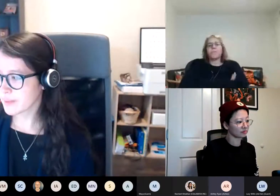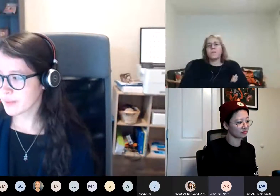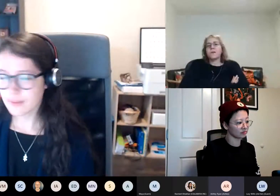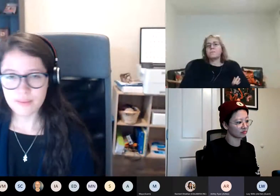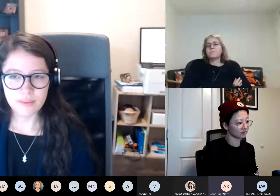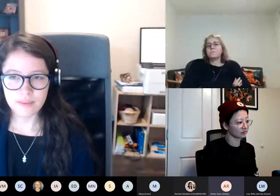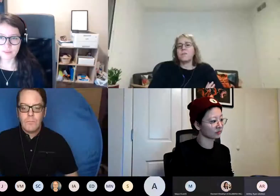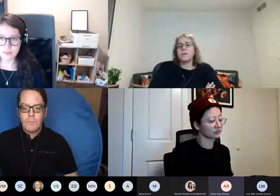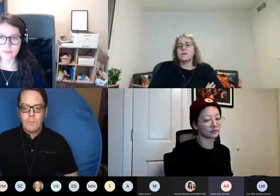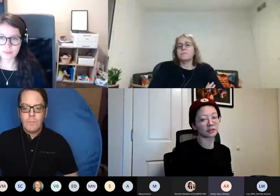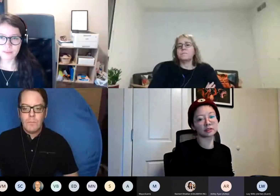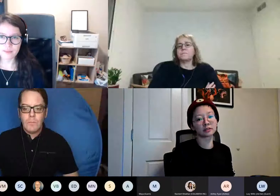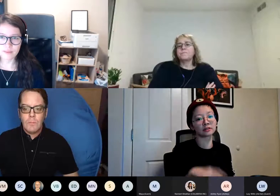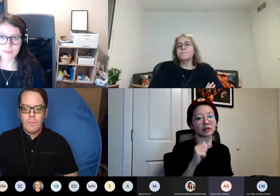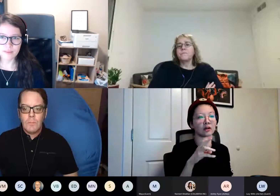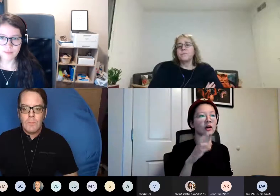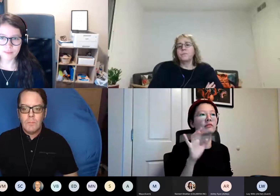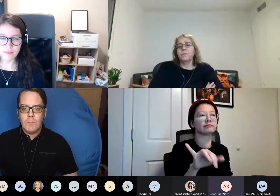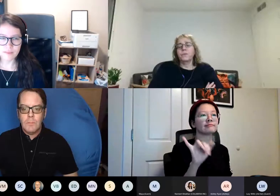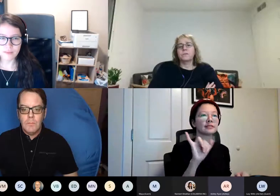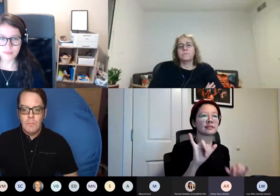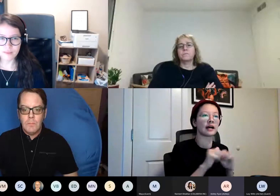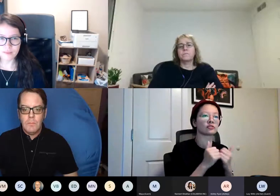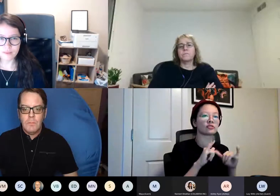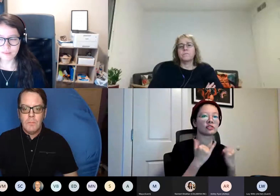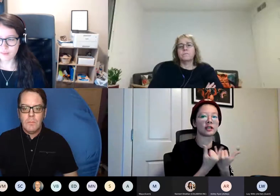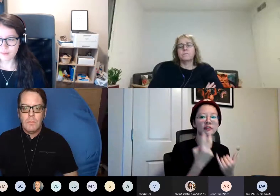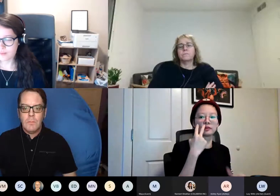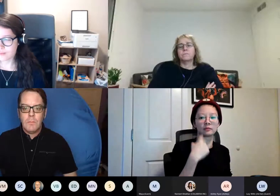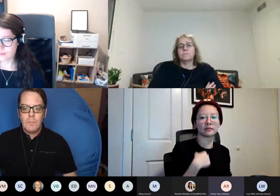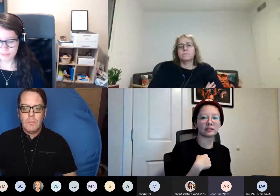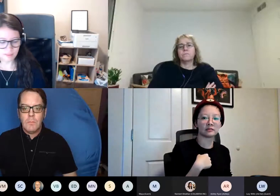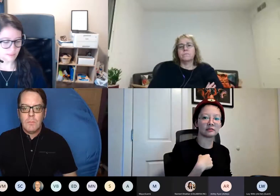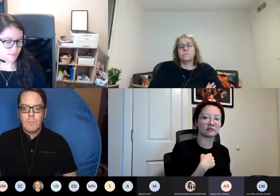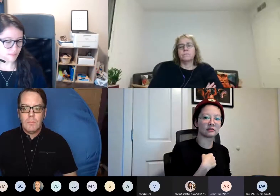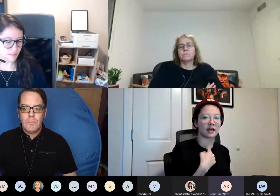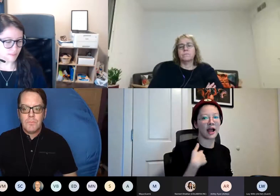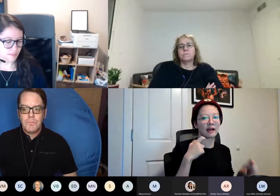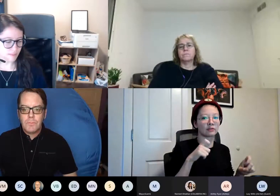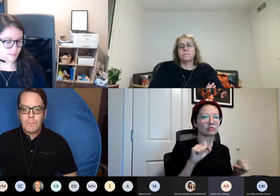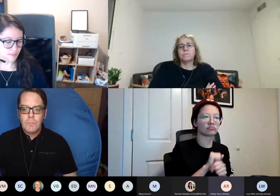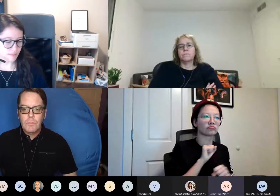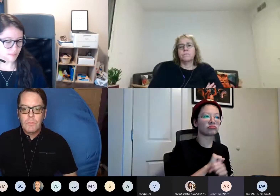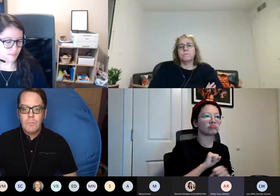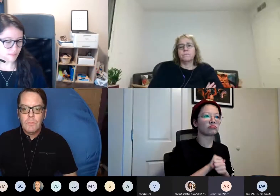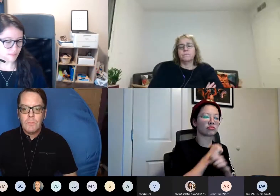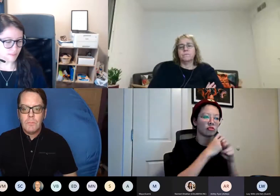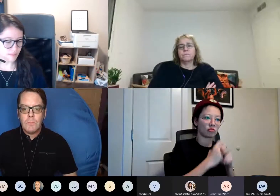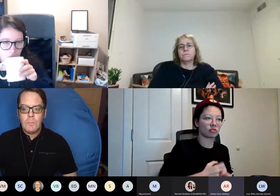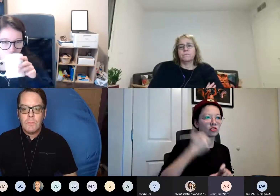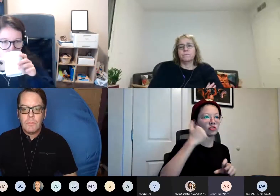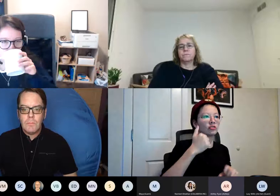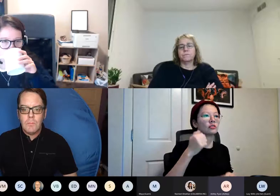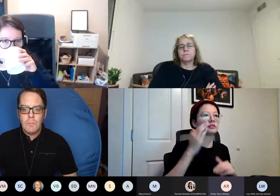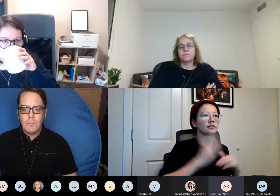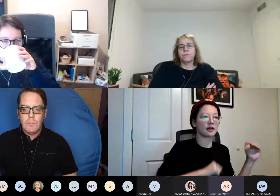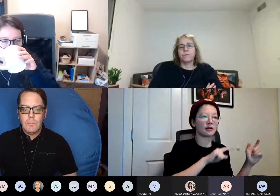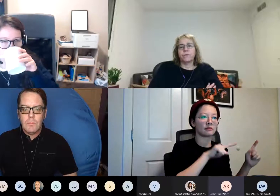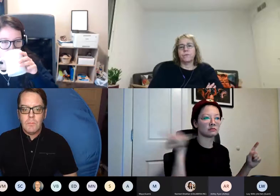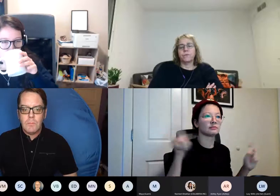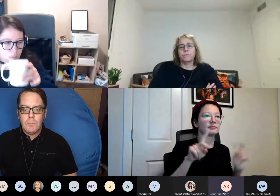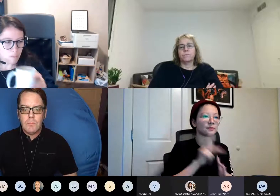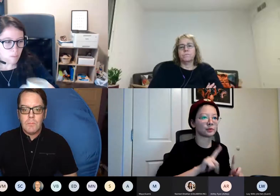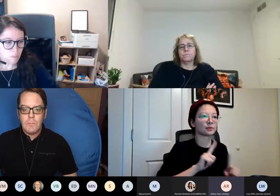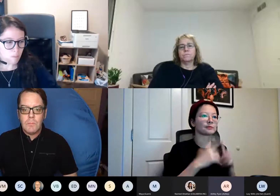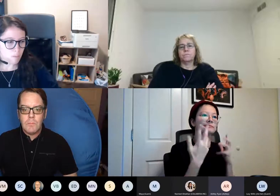The burden of communication is placed on me by asking me to read their lips. And so that's in my experience how I've